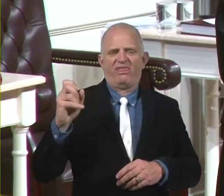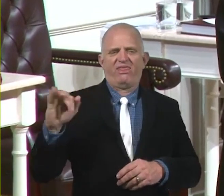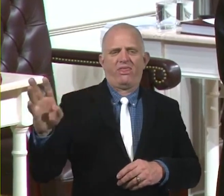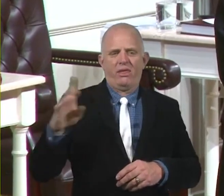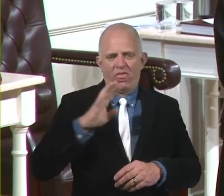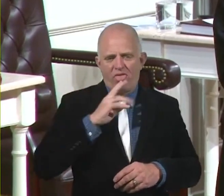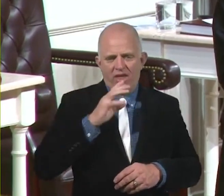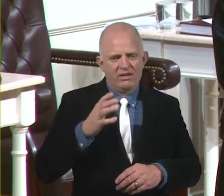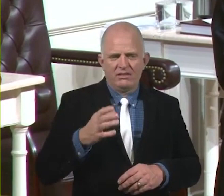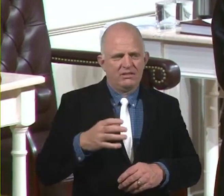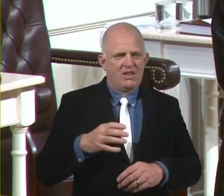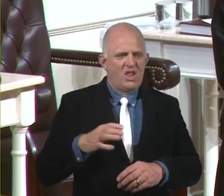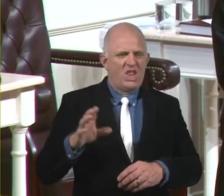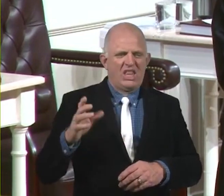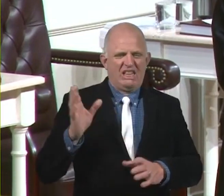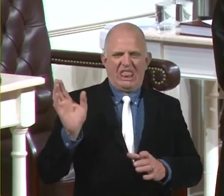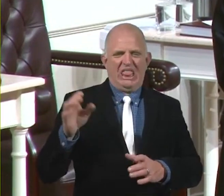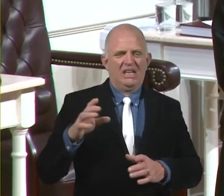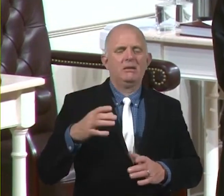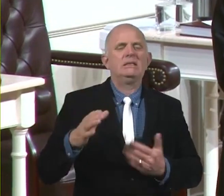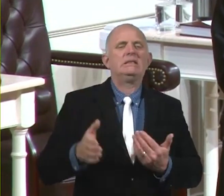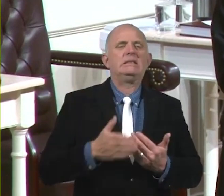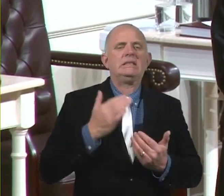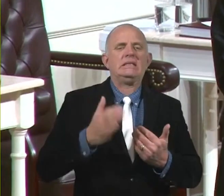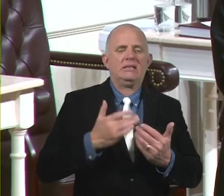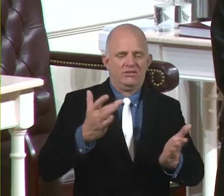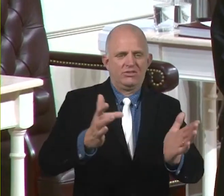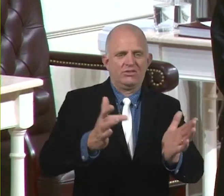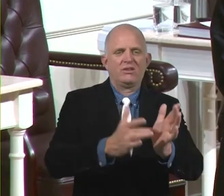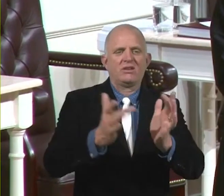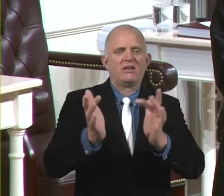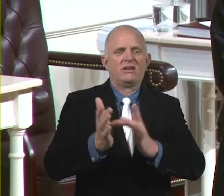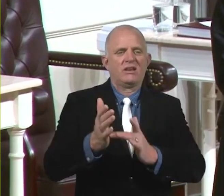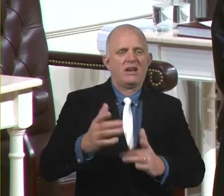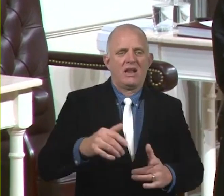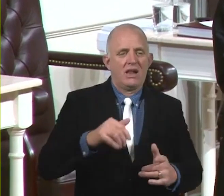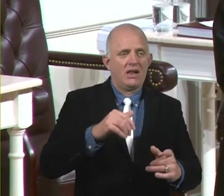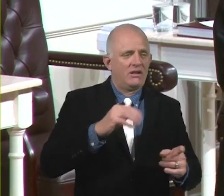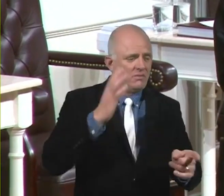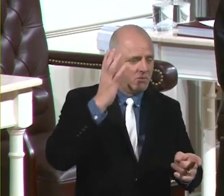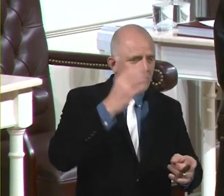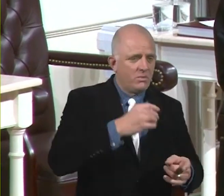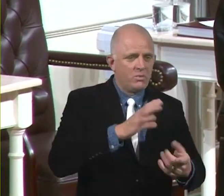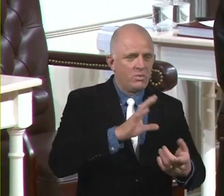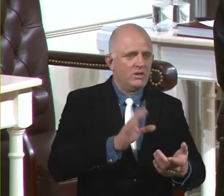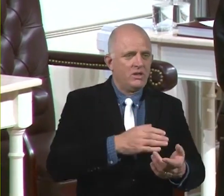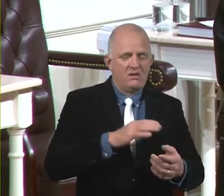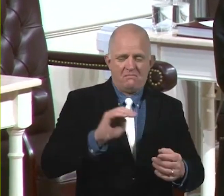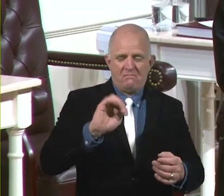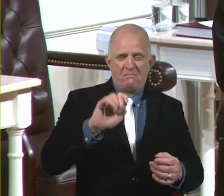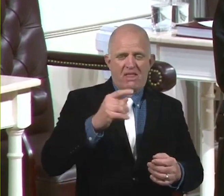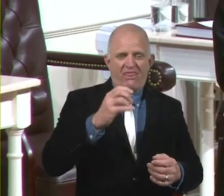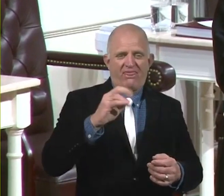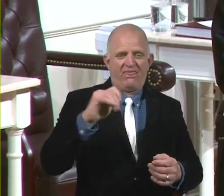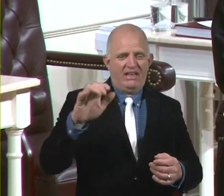Mephibosheth, Mephibosheth. Boy, that don't even make music, huh? But Jesus?